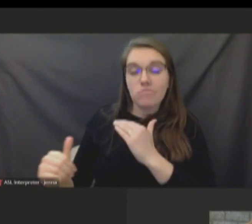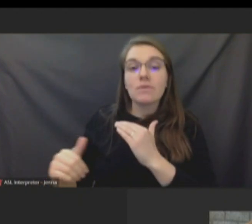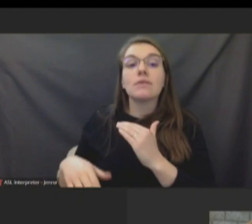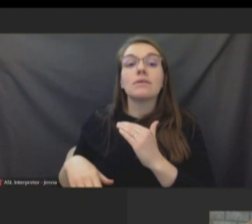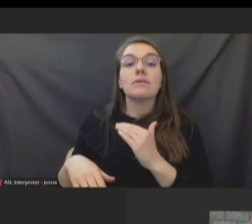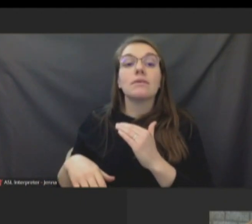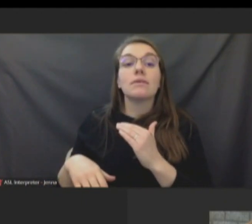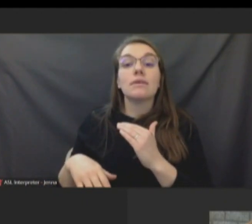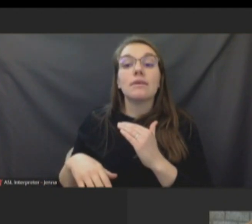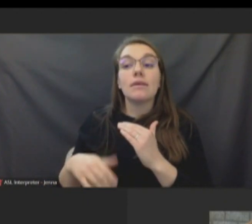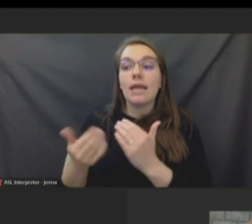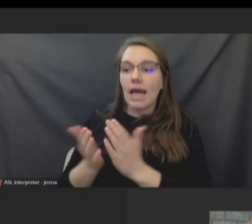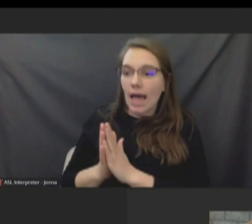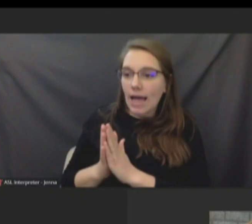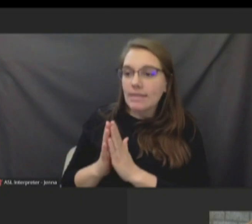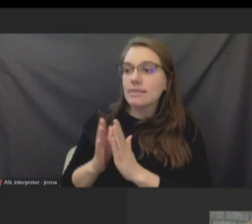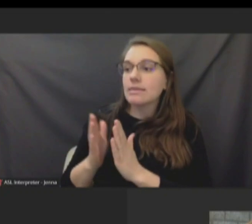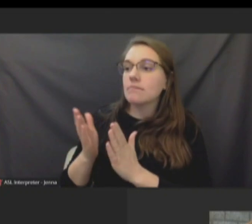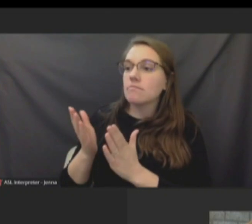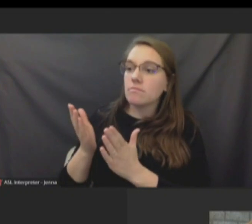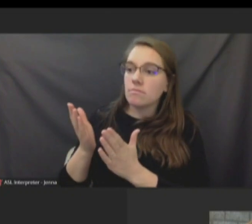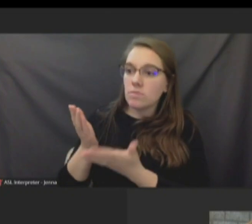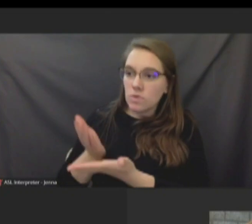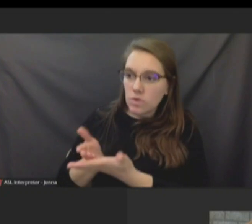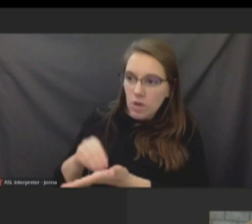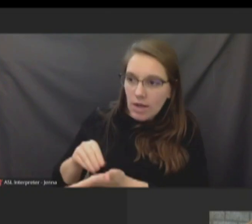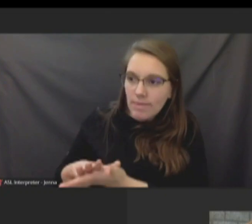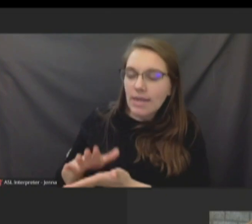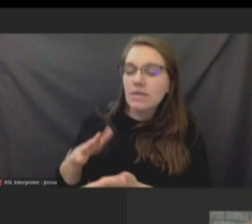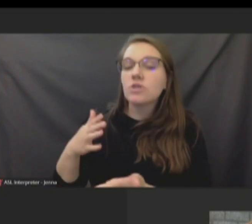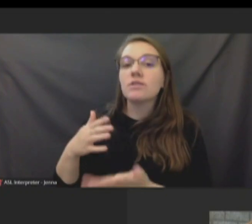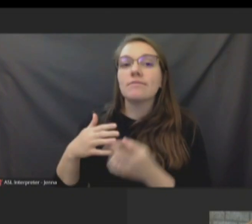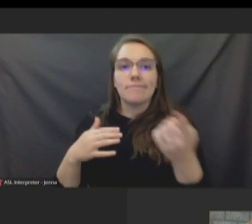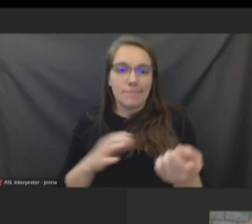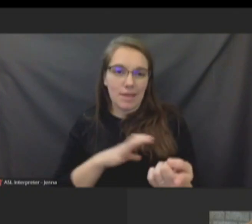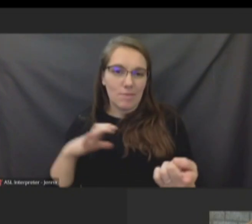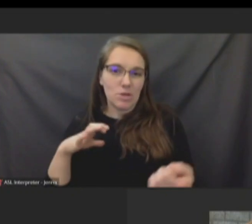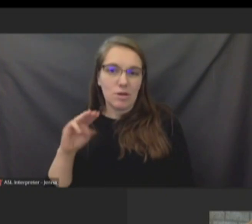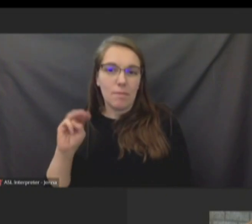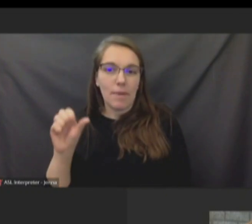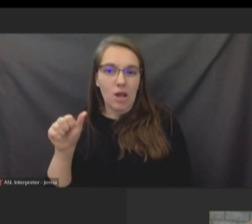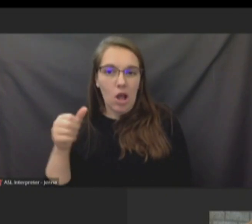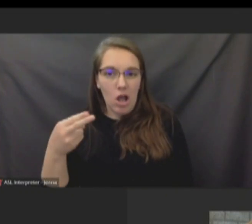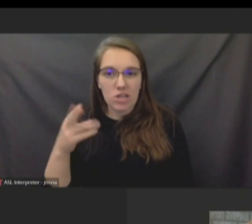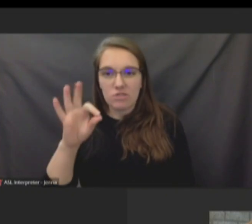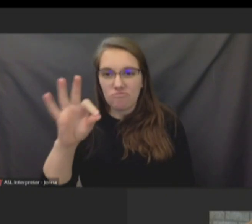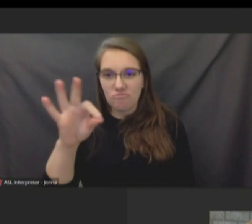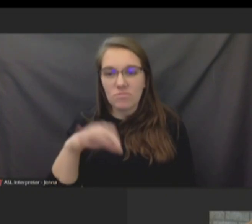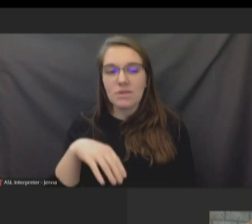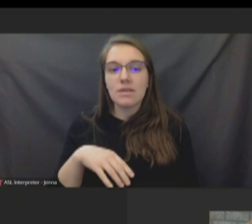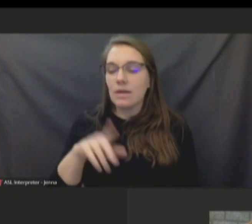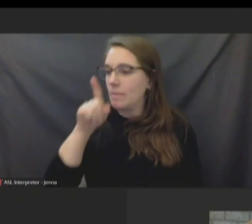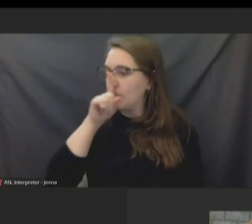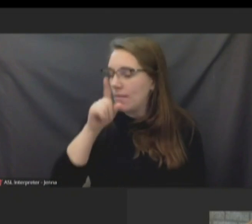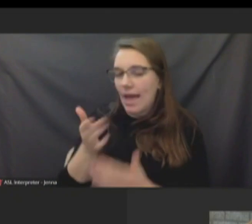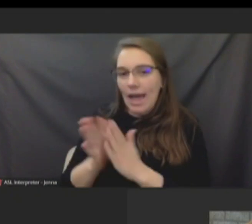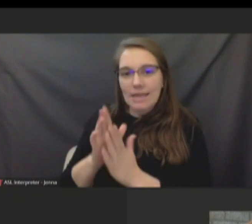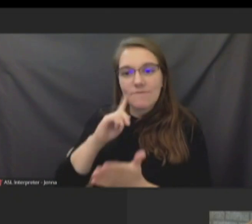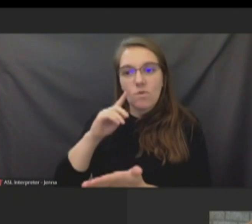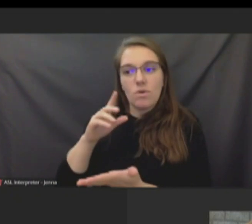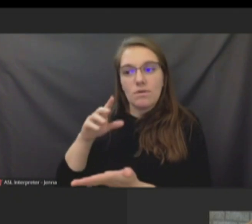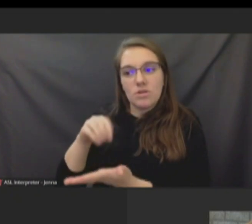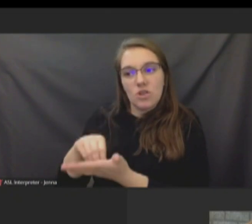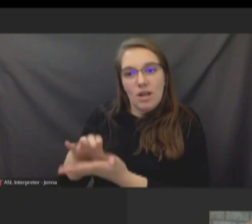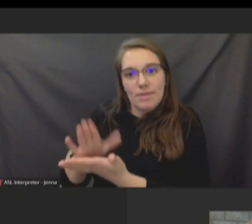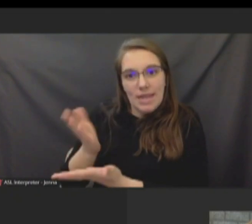documentation, but as Commissioner McCosh has said and has given great advice on, is to not ask for documentation, but to engage